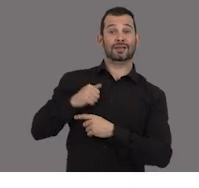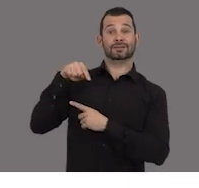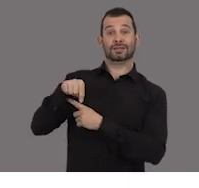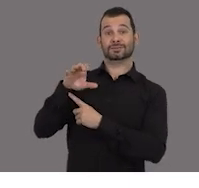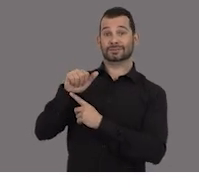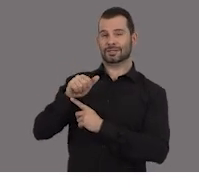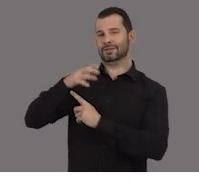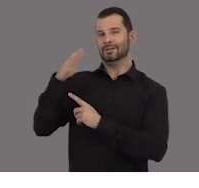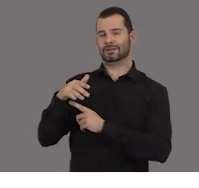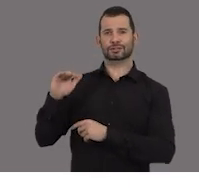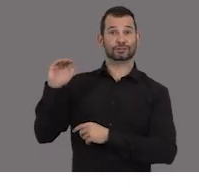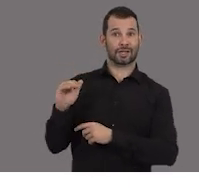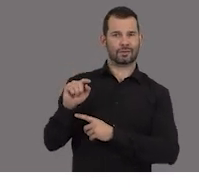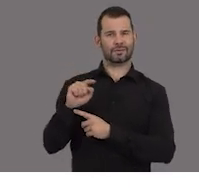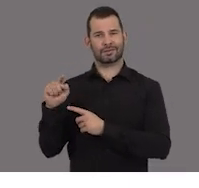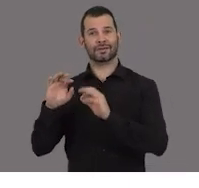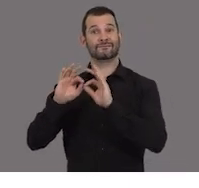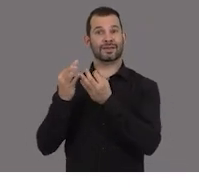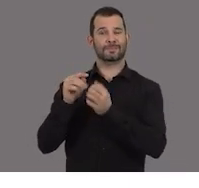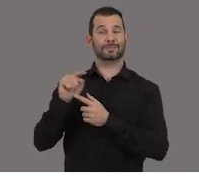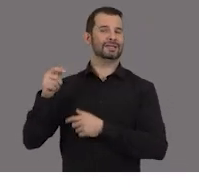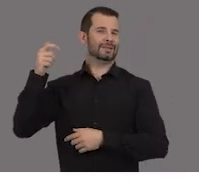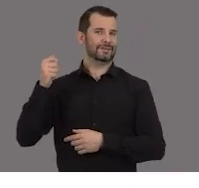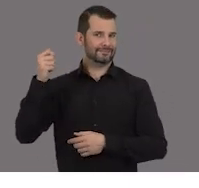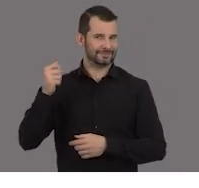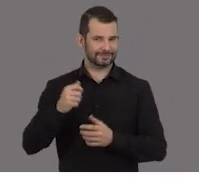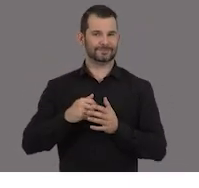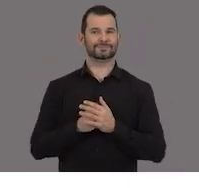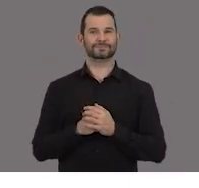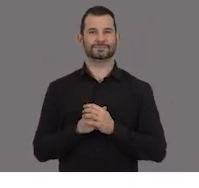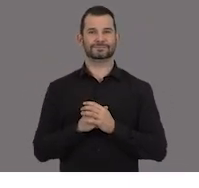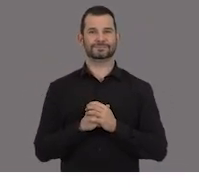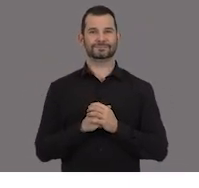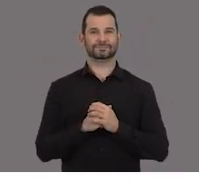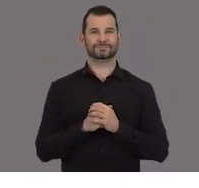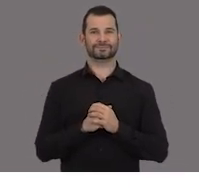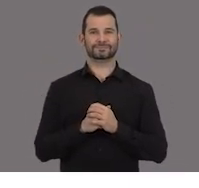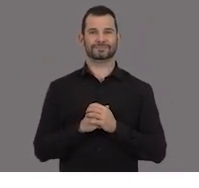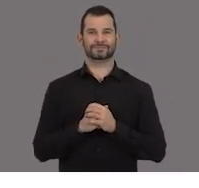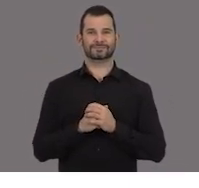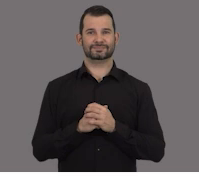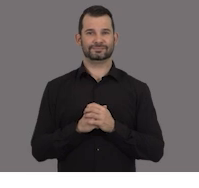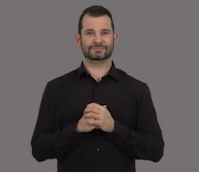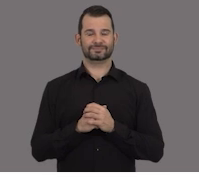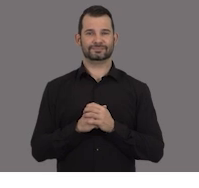For more information on benefits and credits, visit